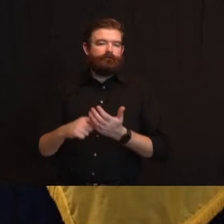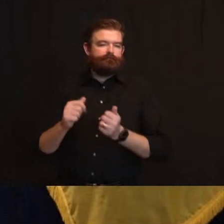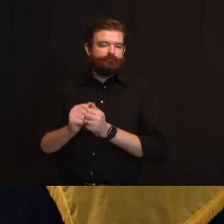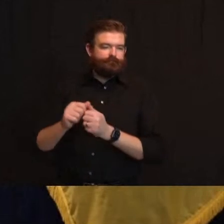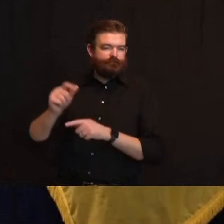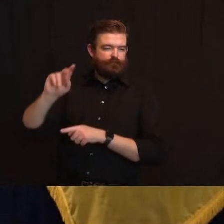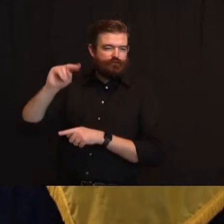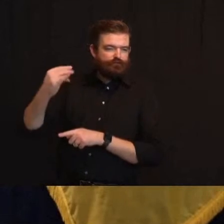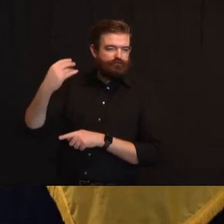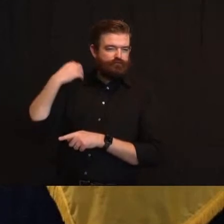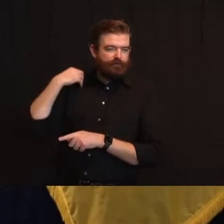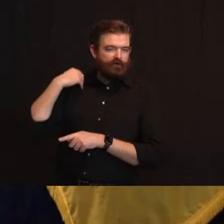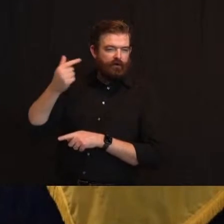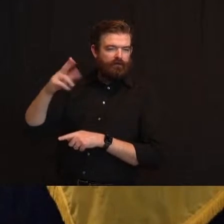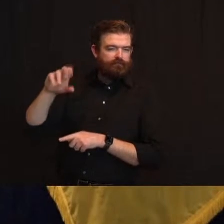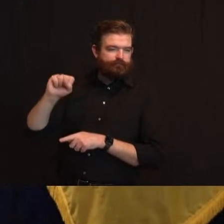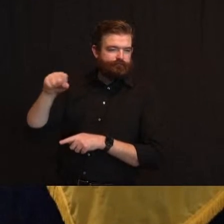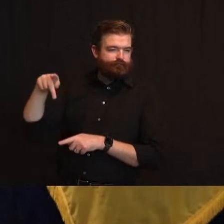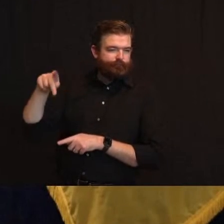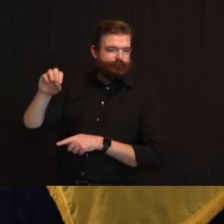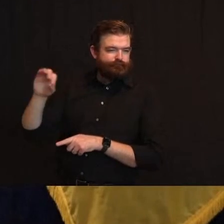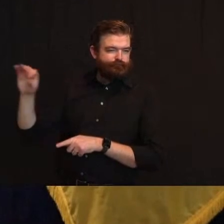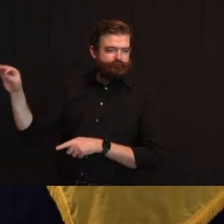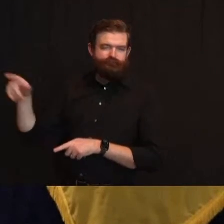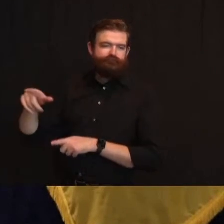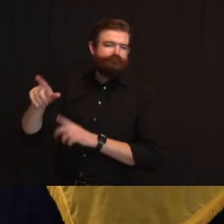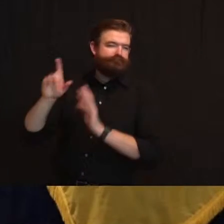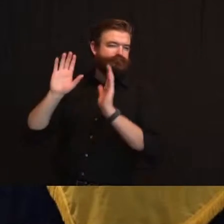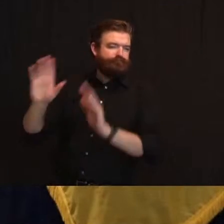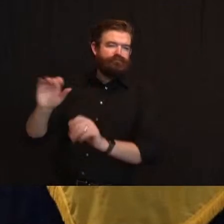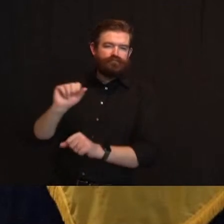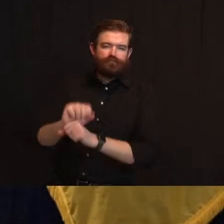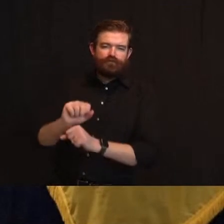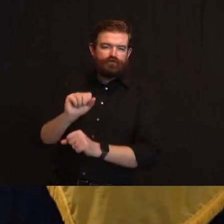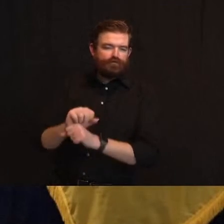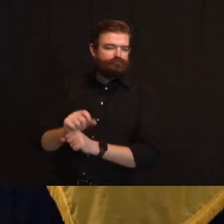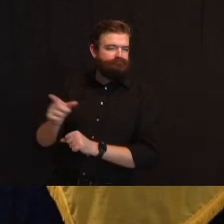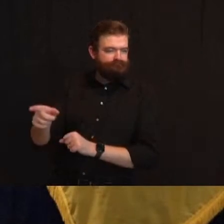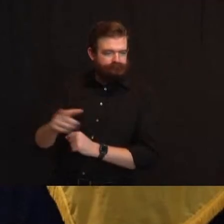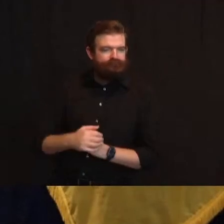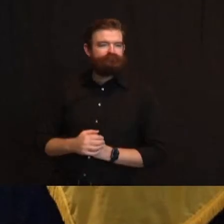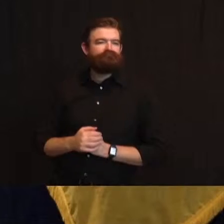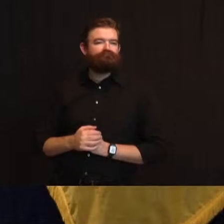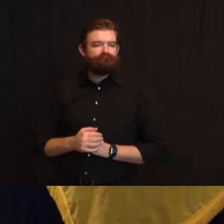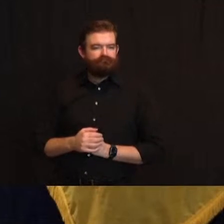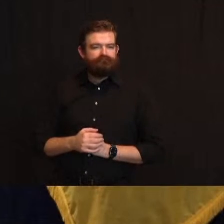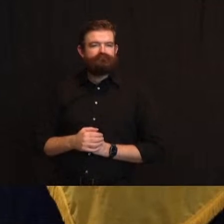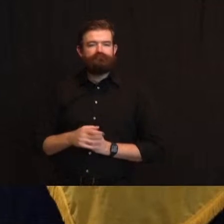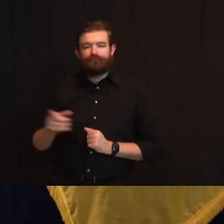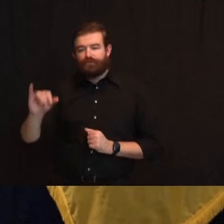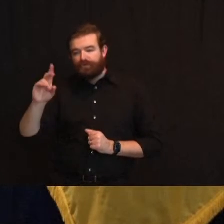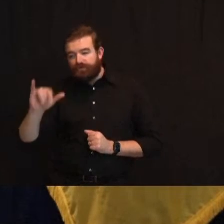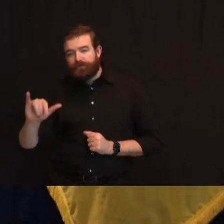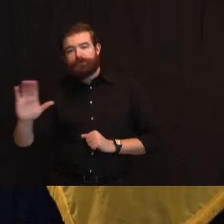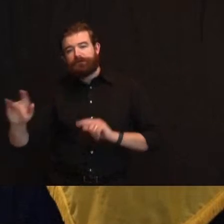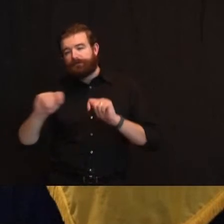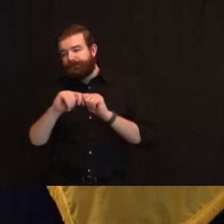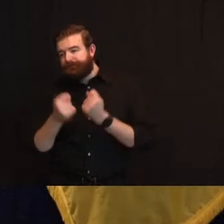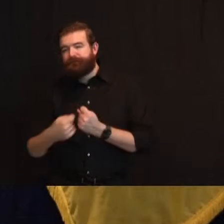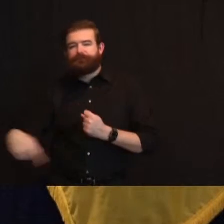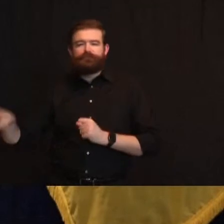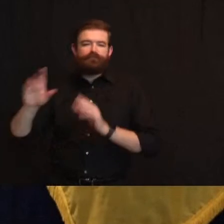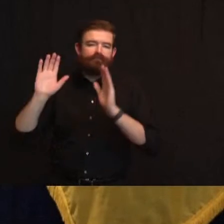there doing Herculean work. By the way, not just there. Judy and her team are doing the same thing back here. Pat's got his folks